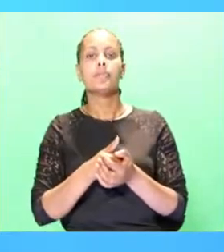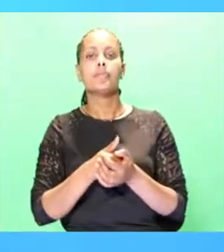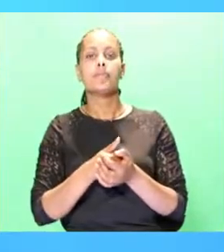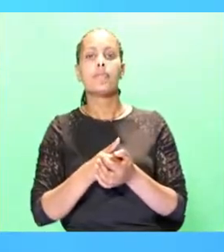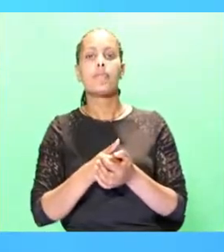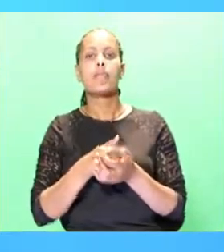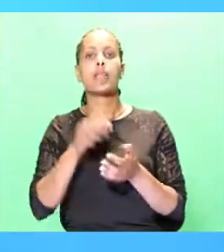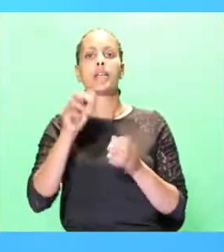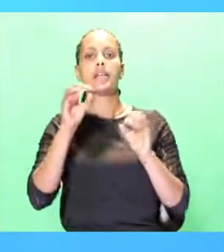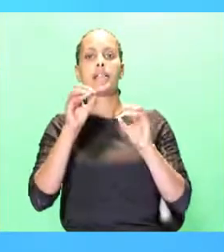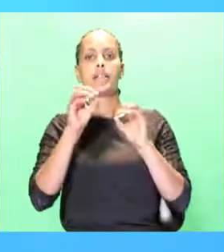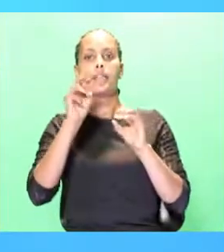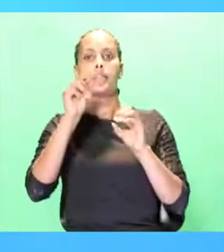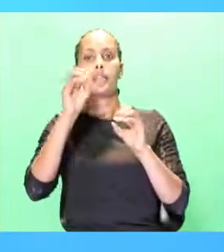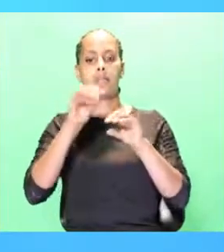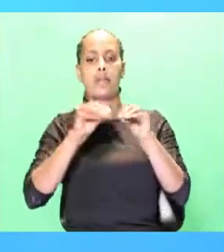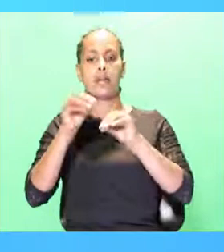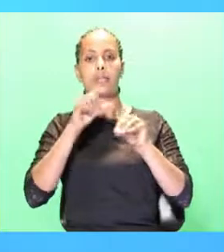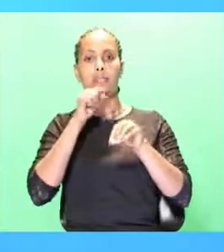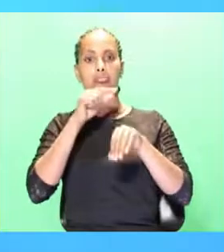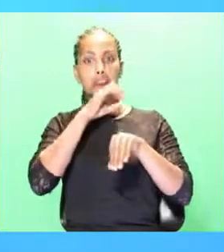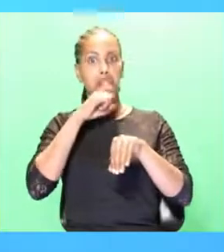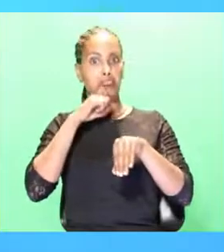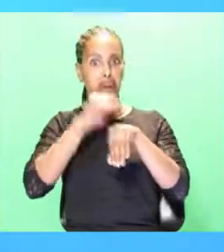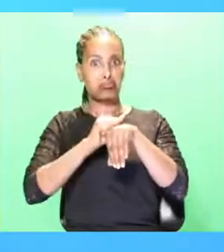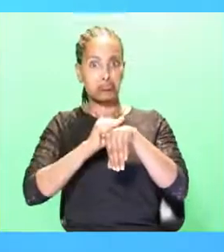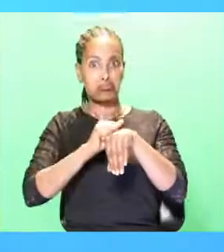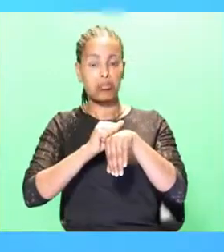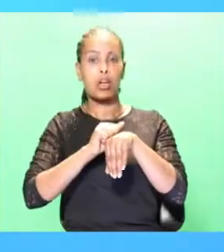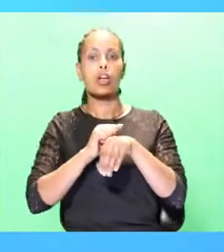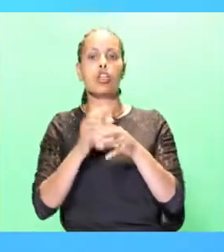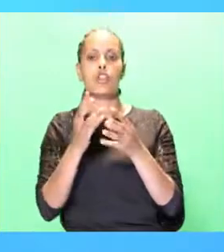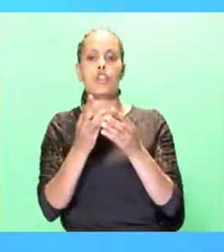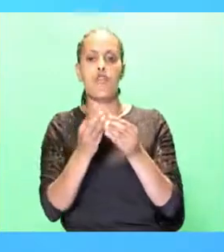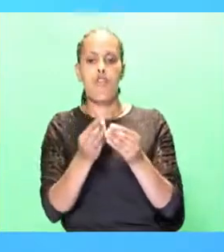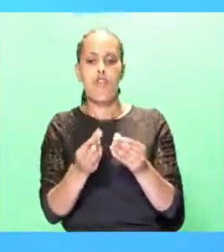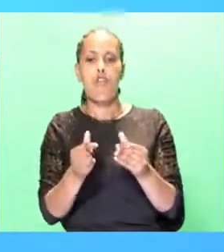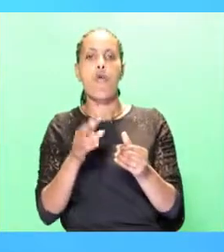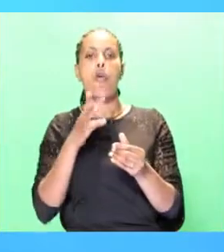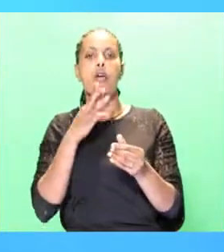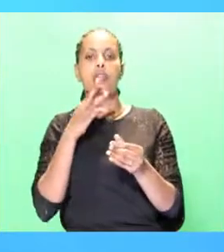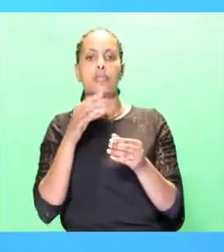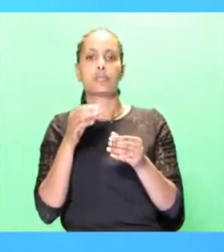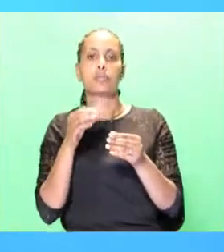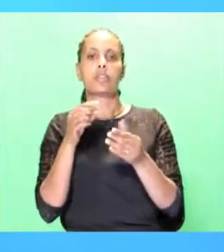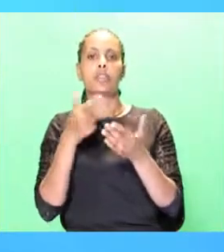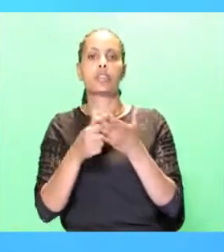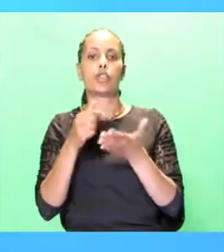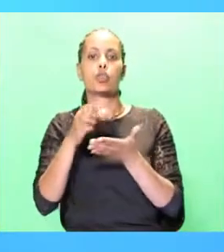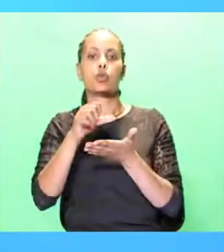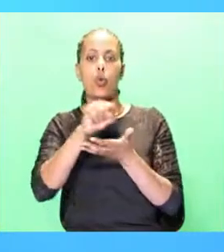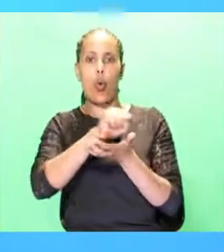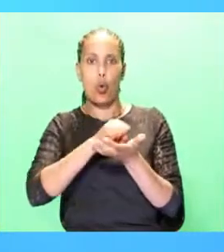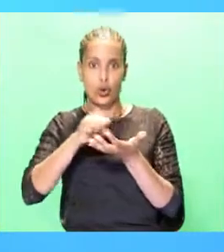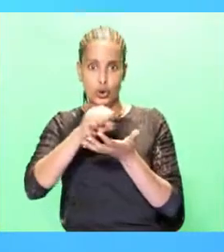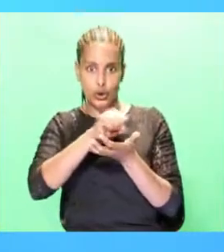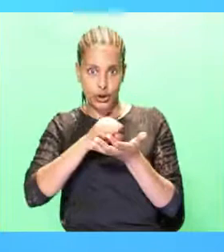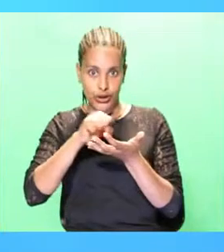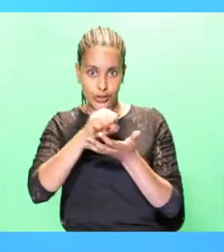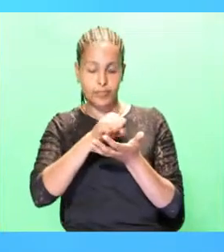A non-volatile solute dissolve in water. This is solution.